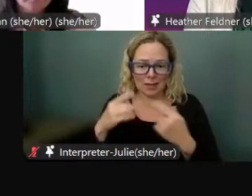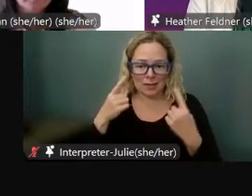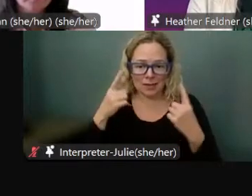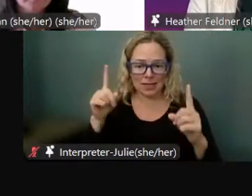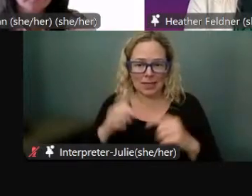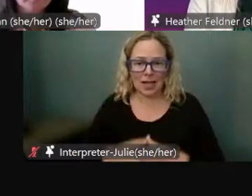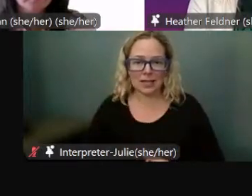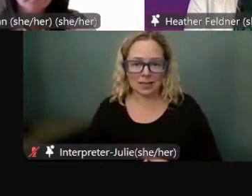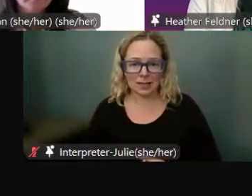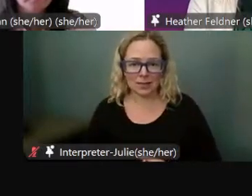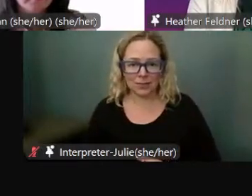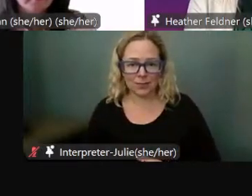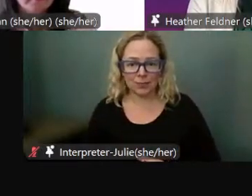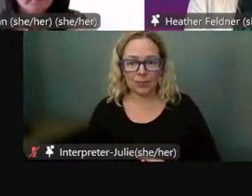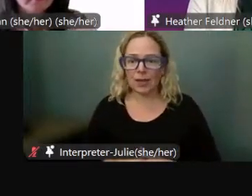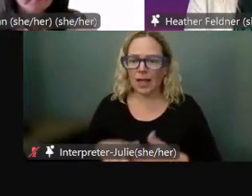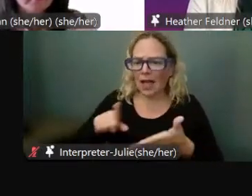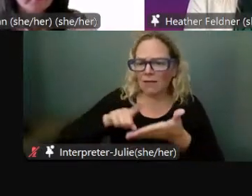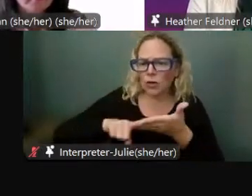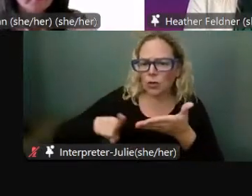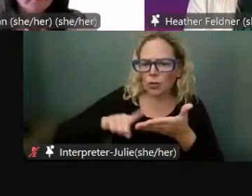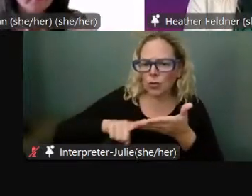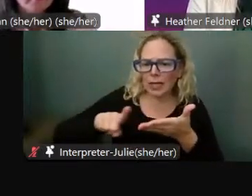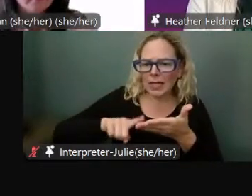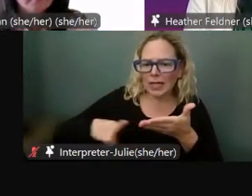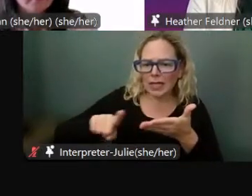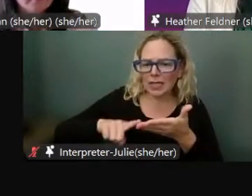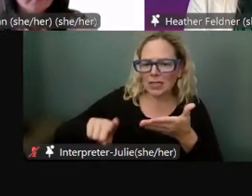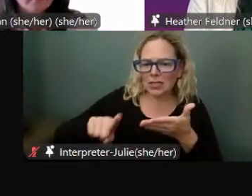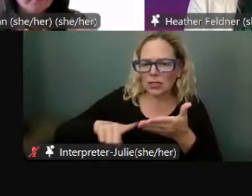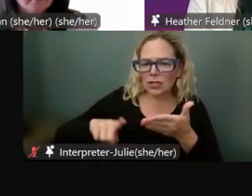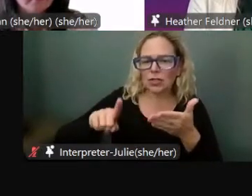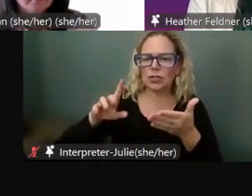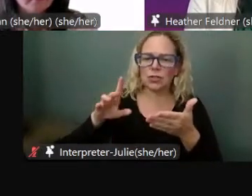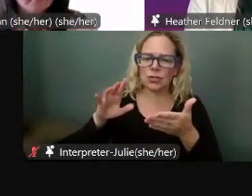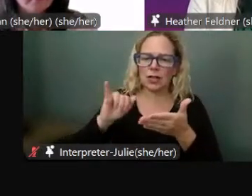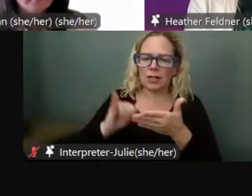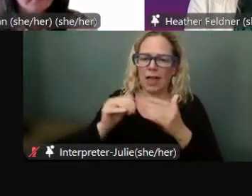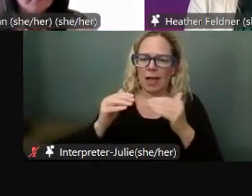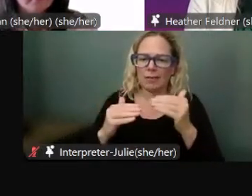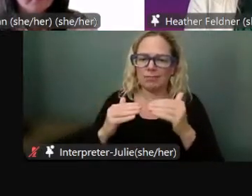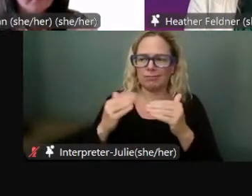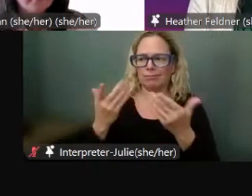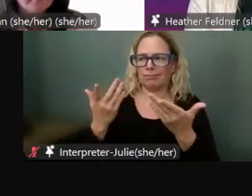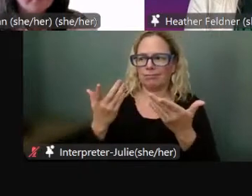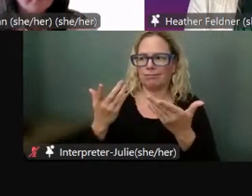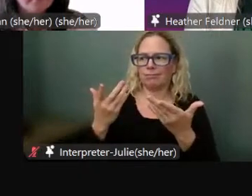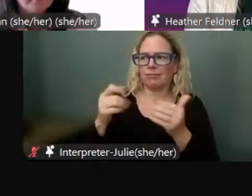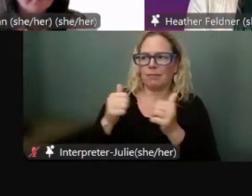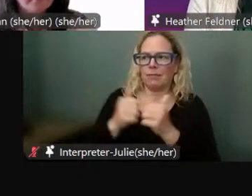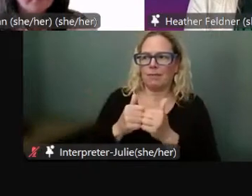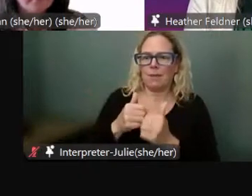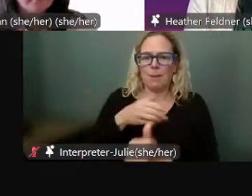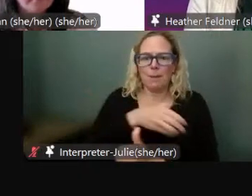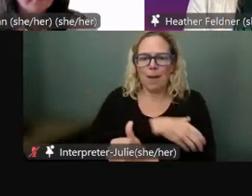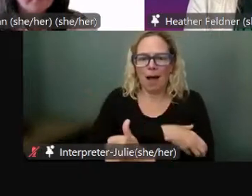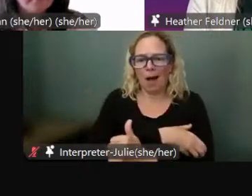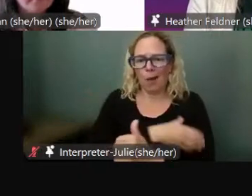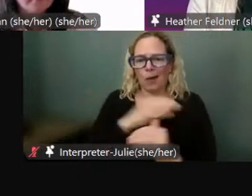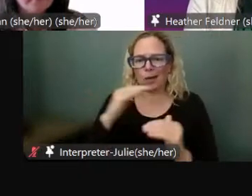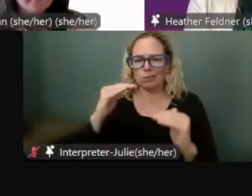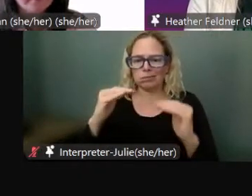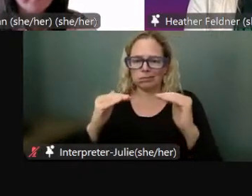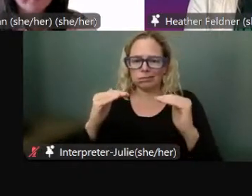address that problem, considering the power differential between admin and students with disabilities? Which I think